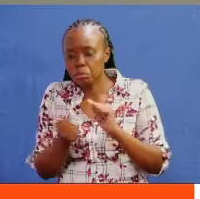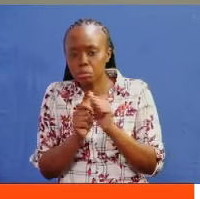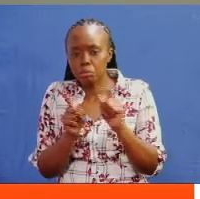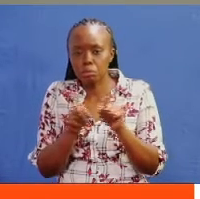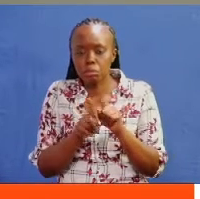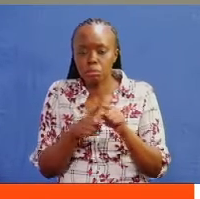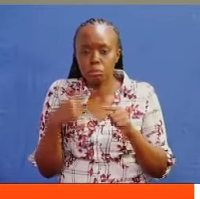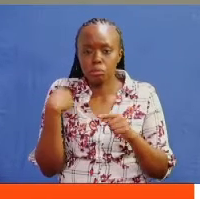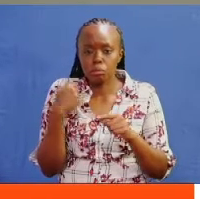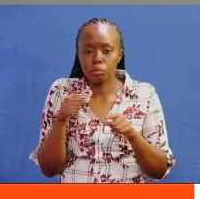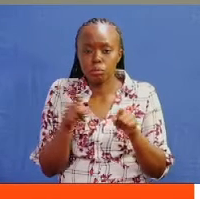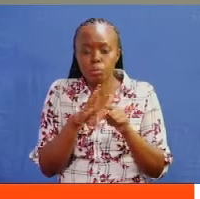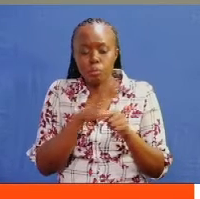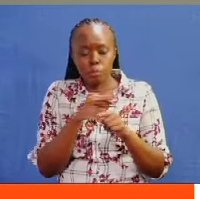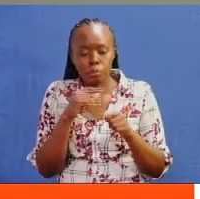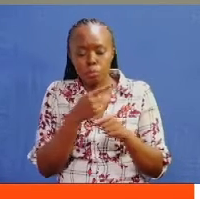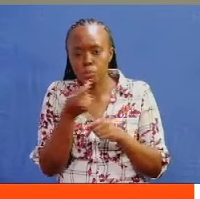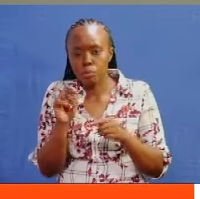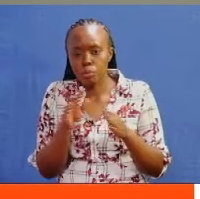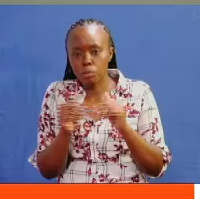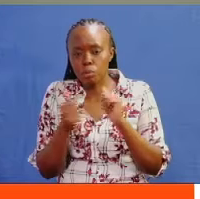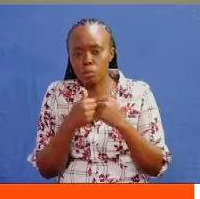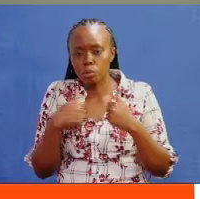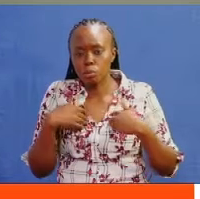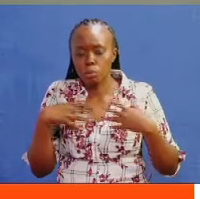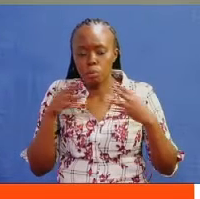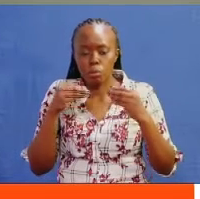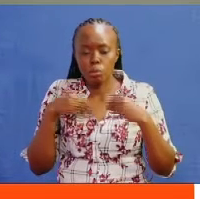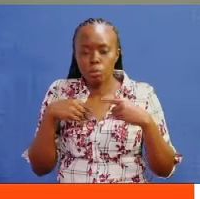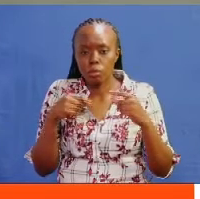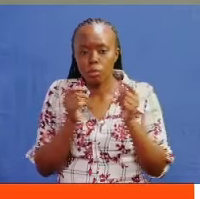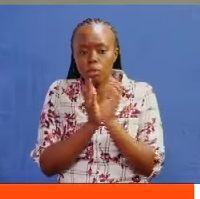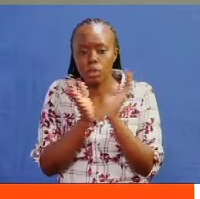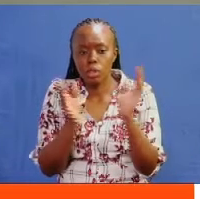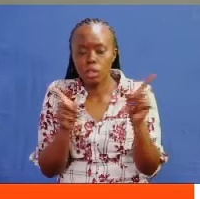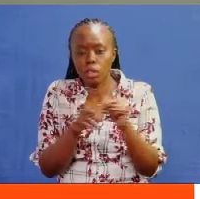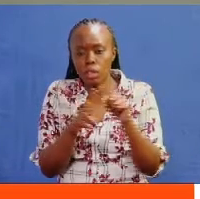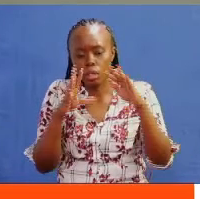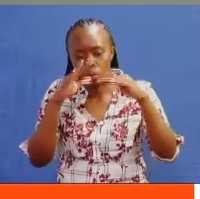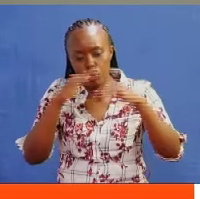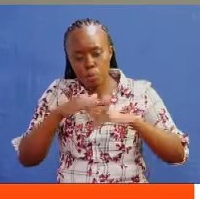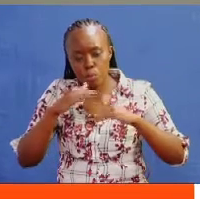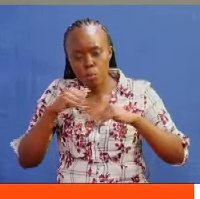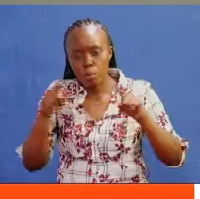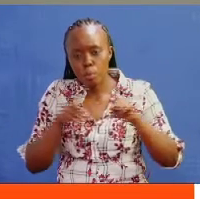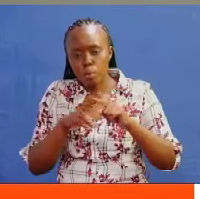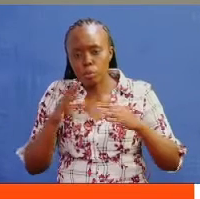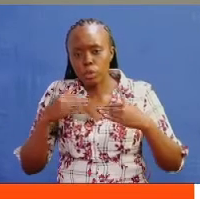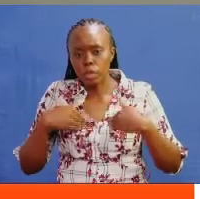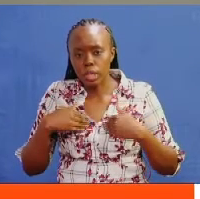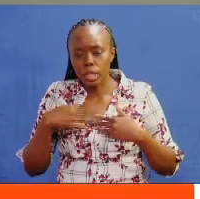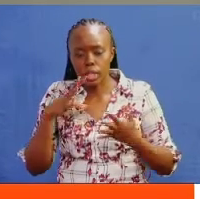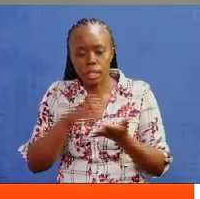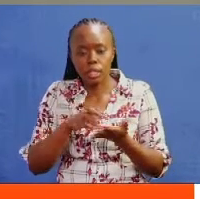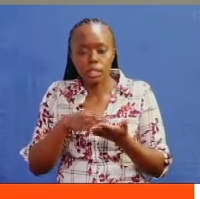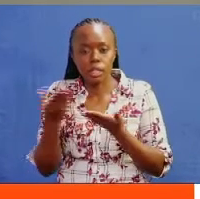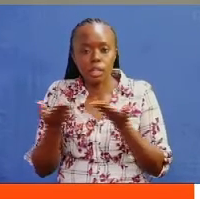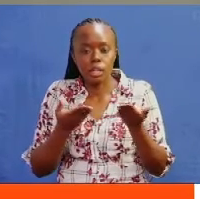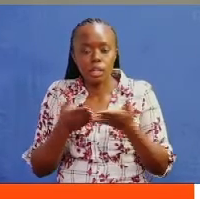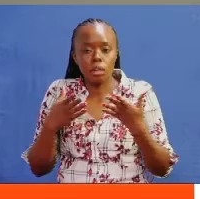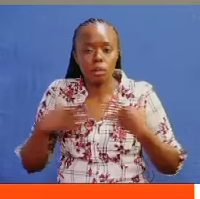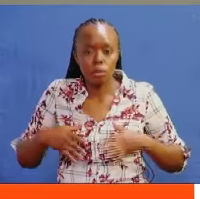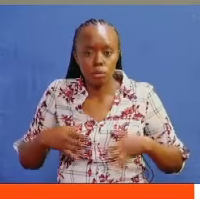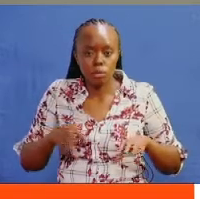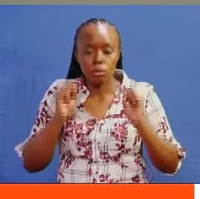population and the anxiety that has captured their public due to the COVID infection, we will have cases where people tend to